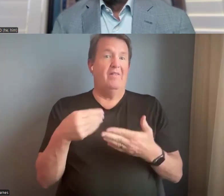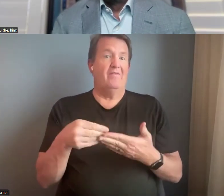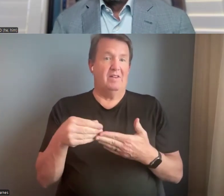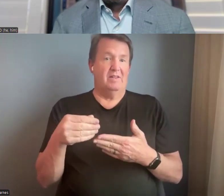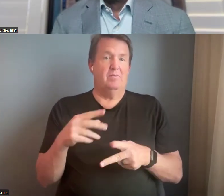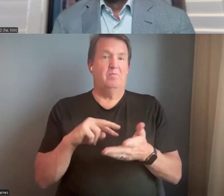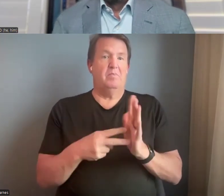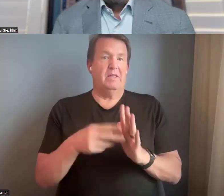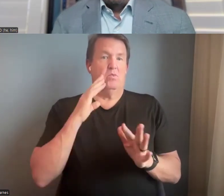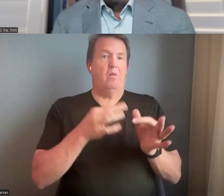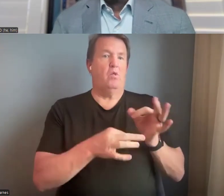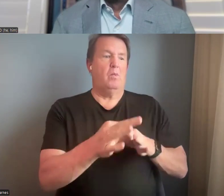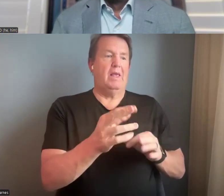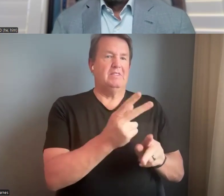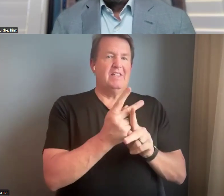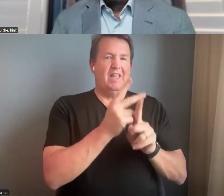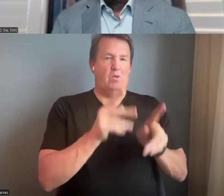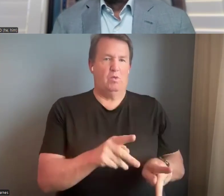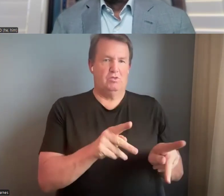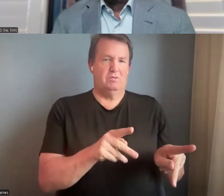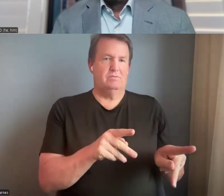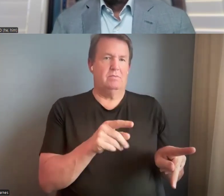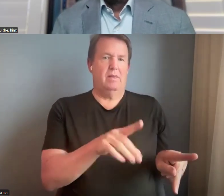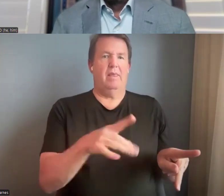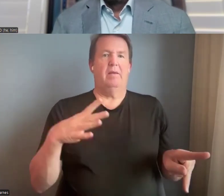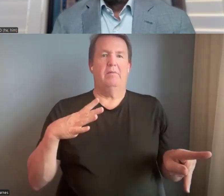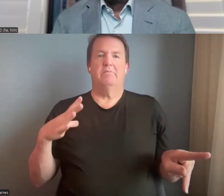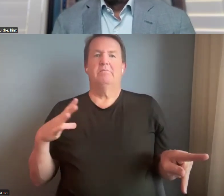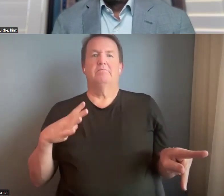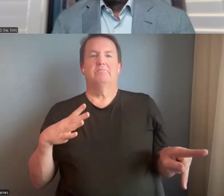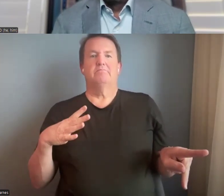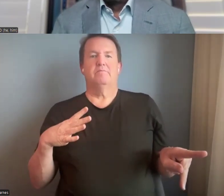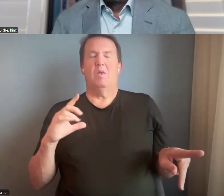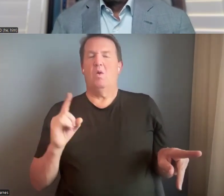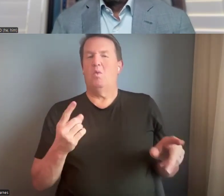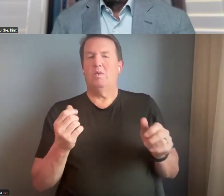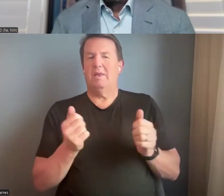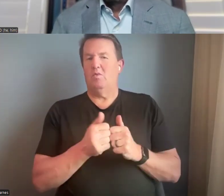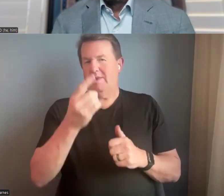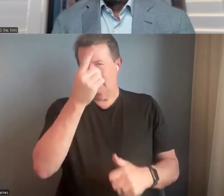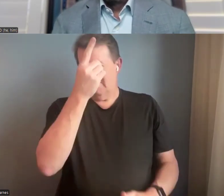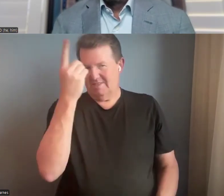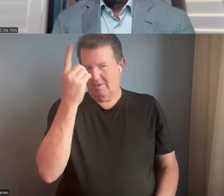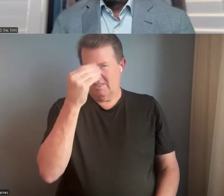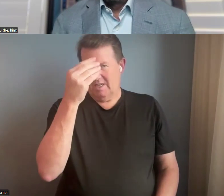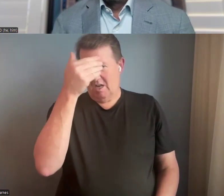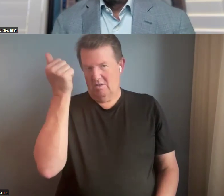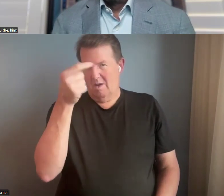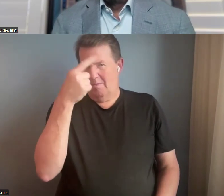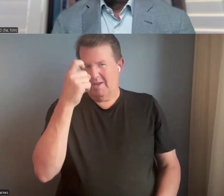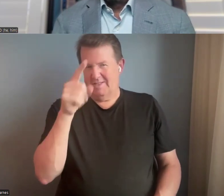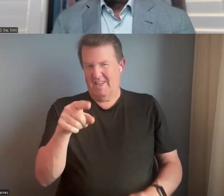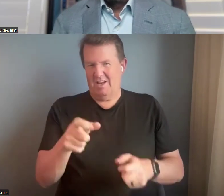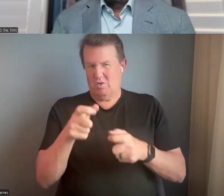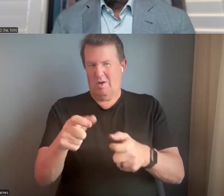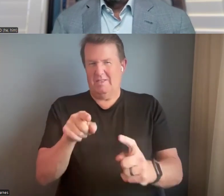break. And so far, we've only been able to do that with persons with dementia, Alzheimer's, because that grant was very specific. It